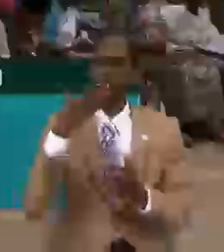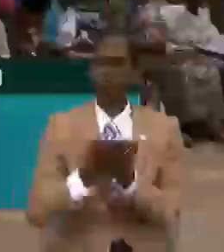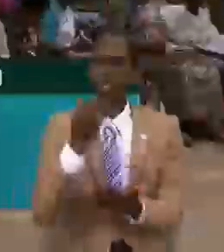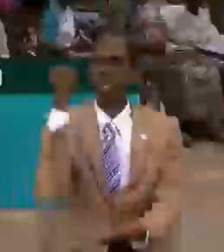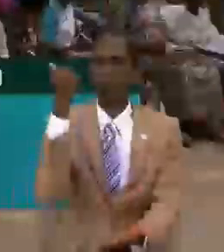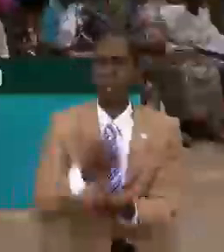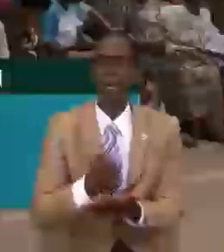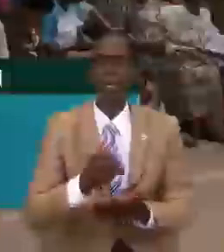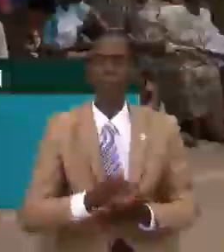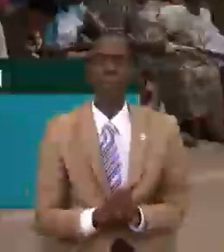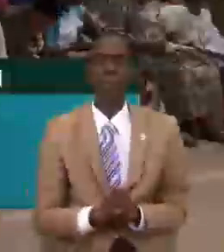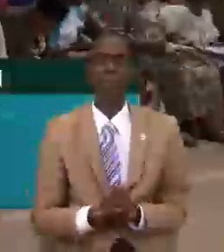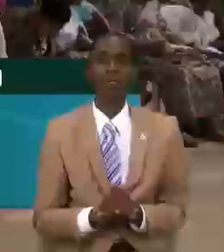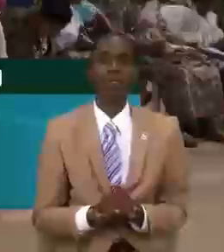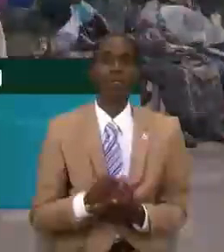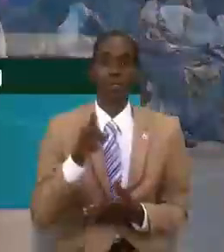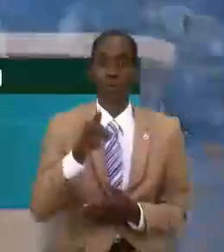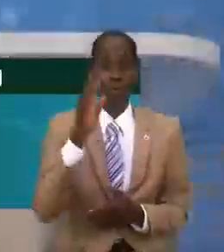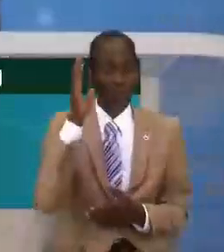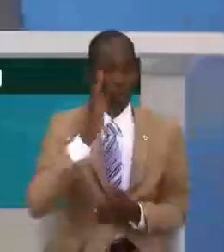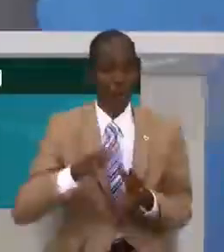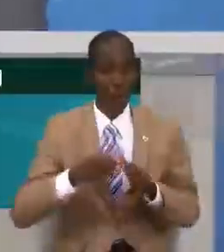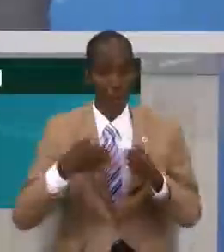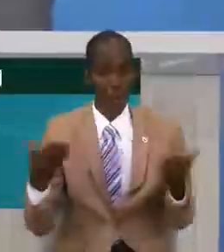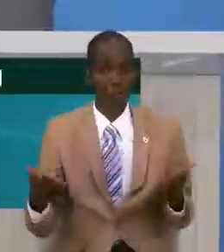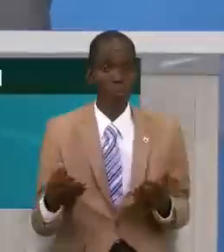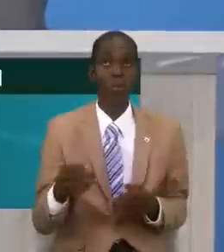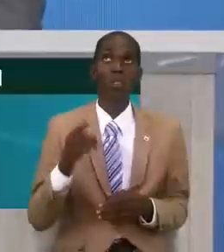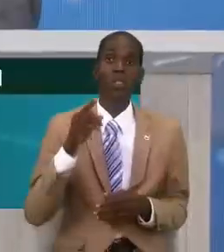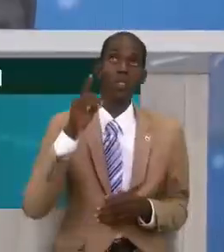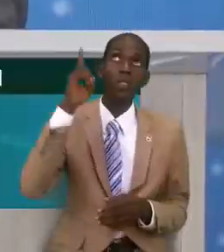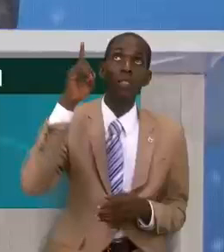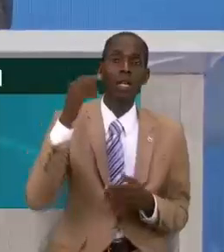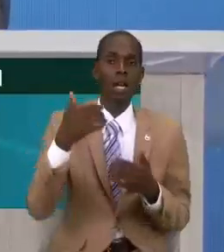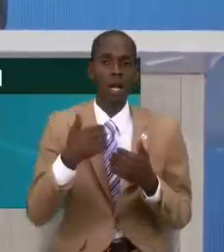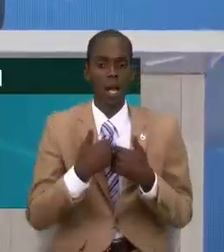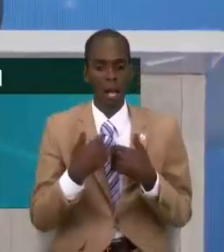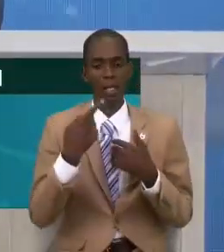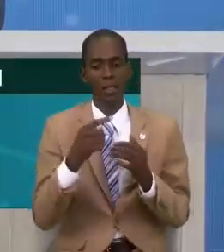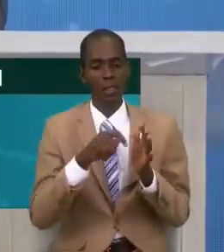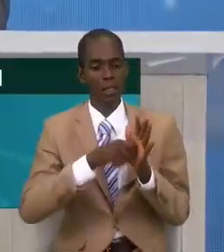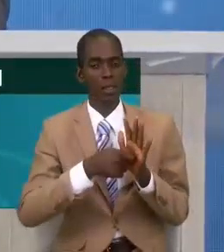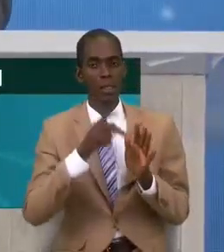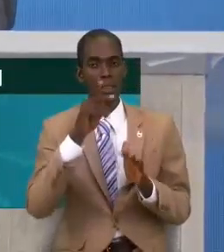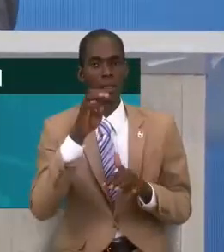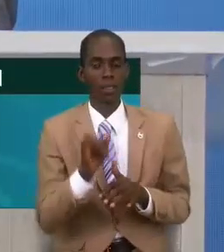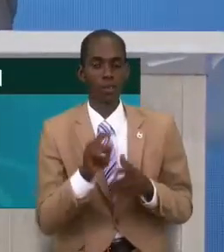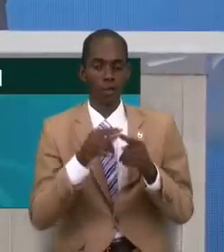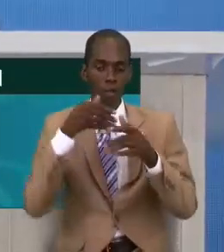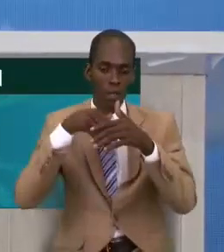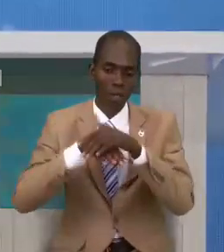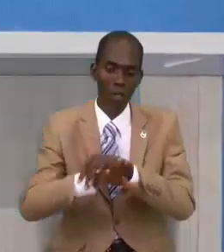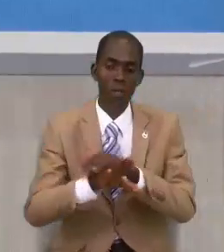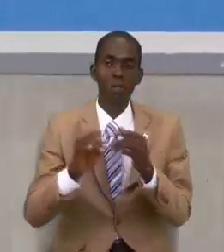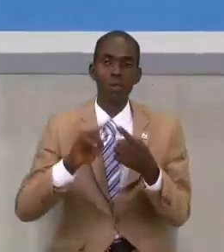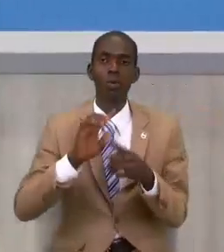has the key to enter in all the sanctuary of God, in all the provision of